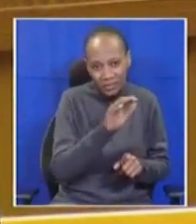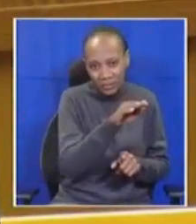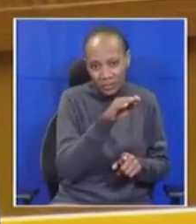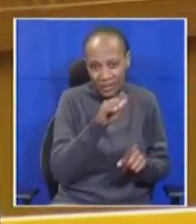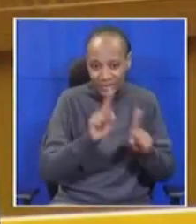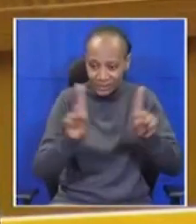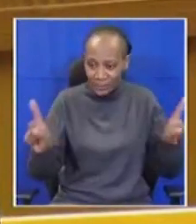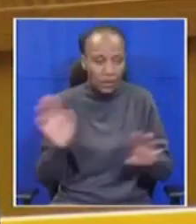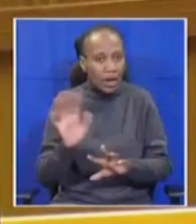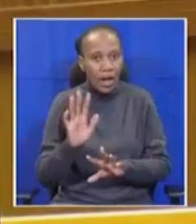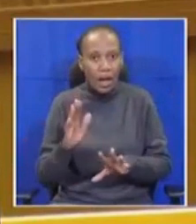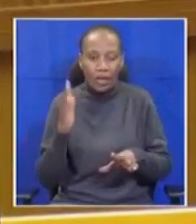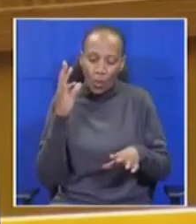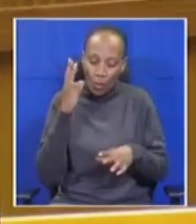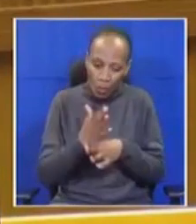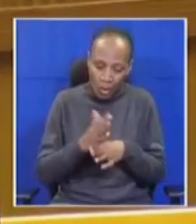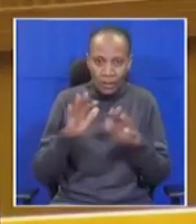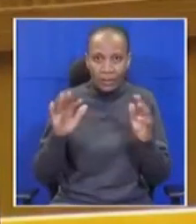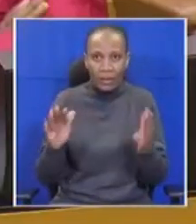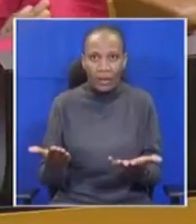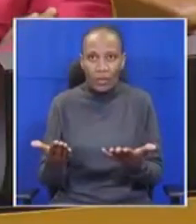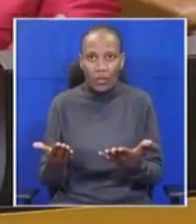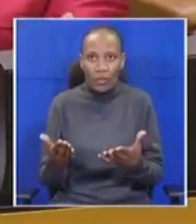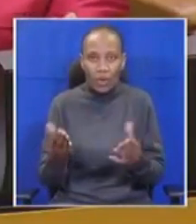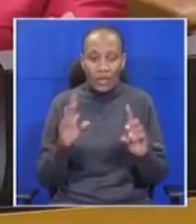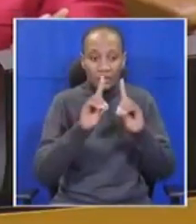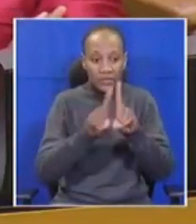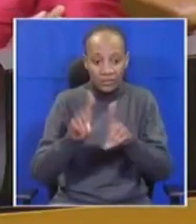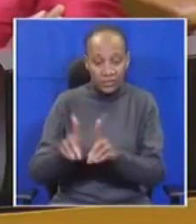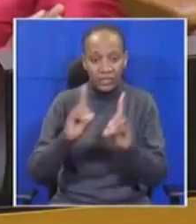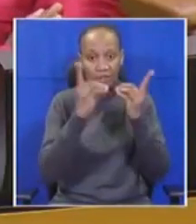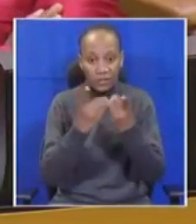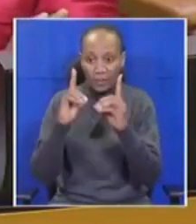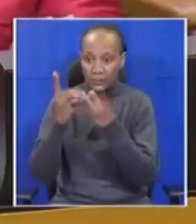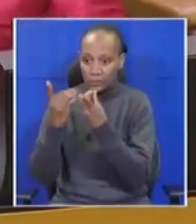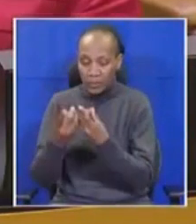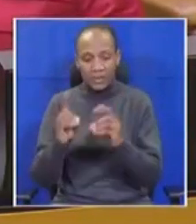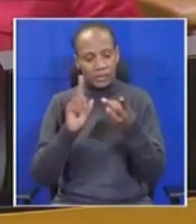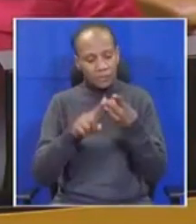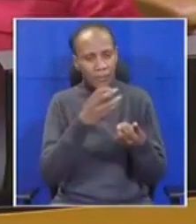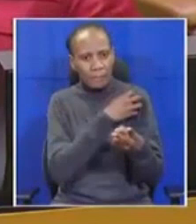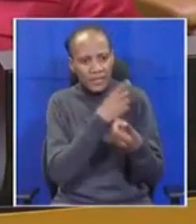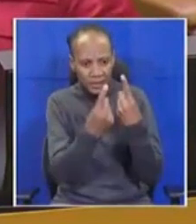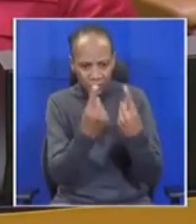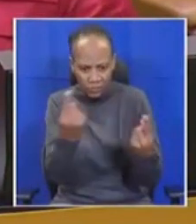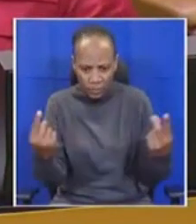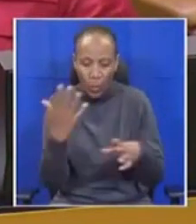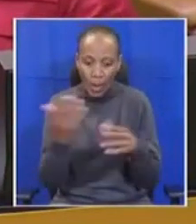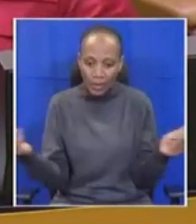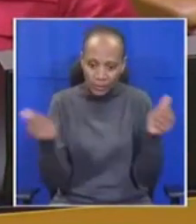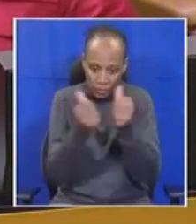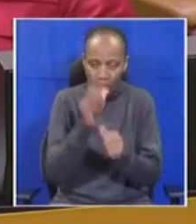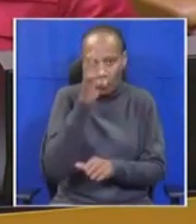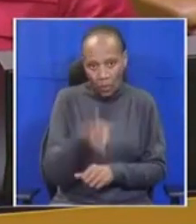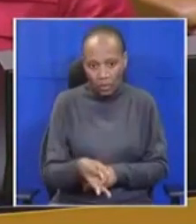in glove with our various government departments, our various ministers, and they